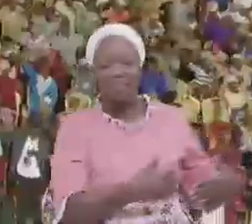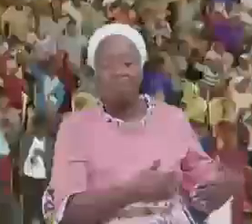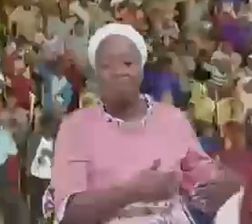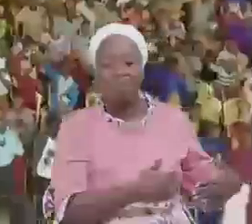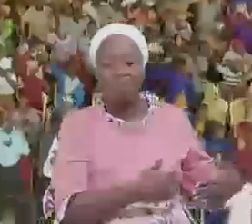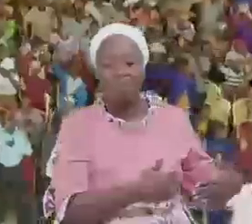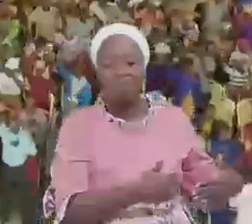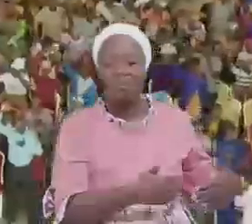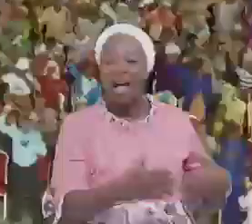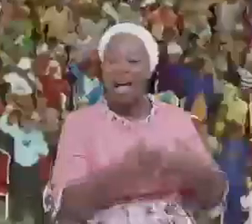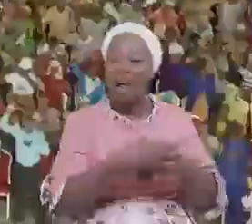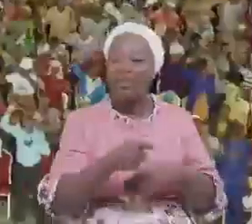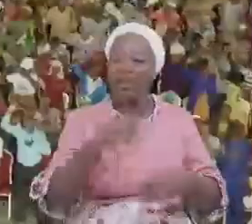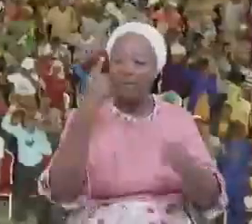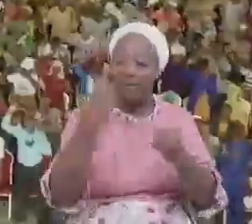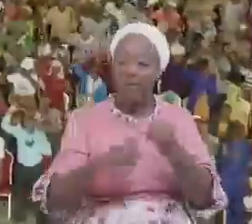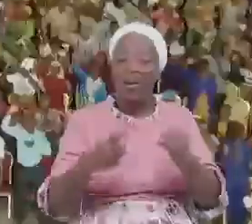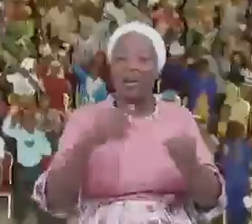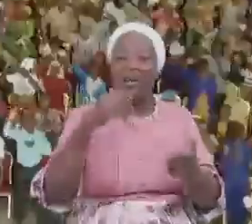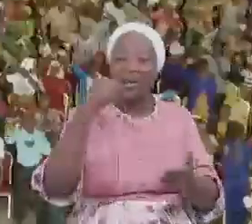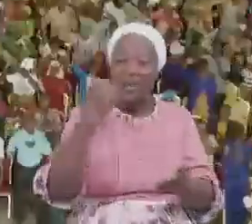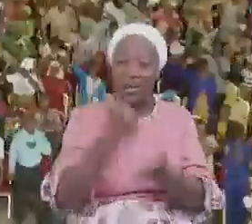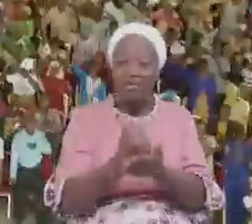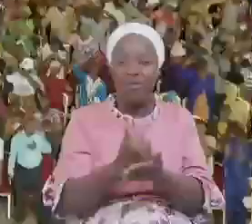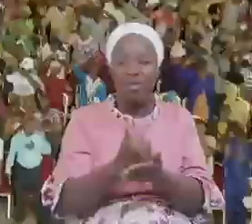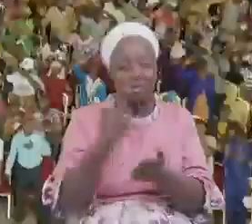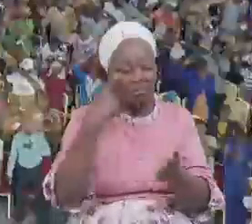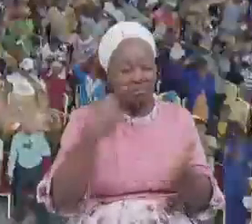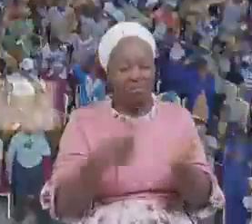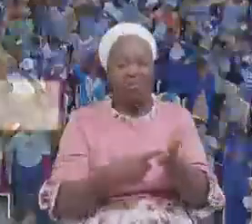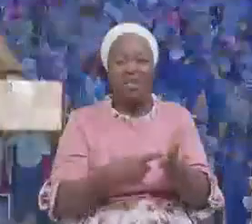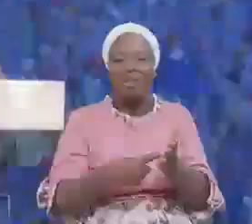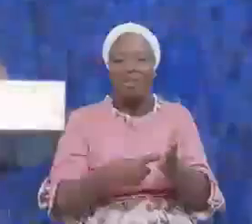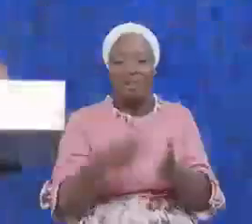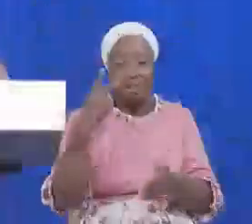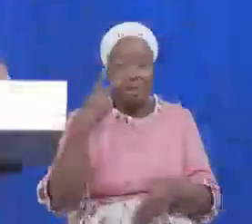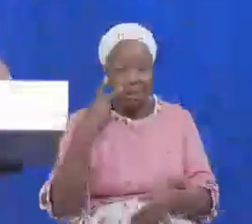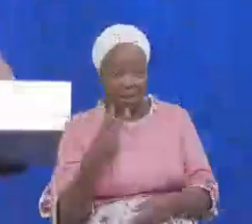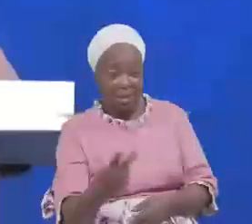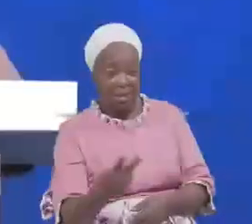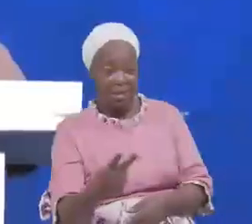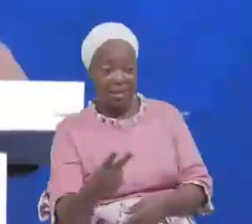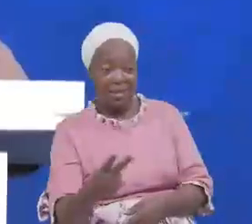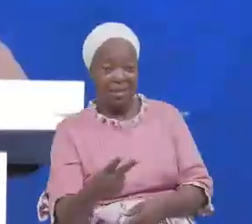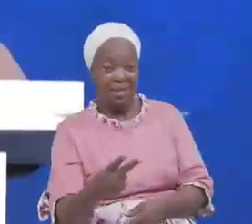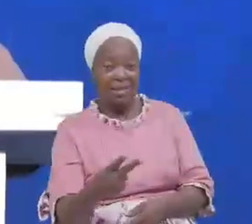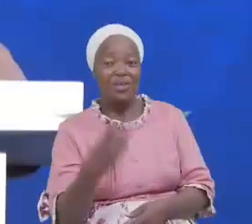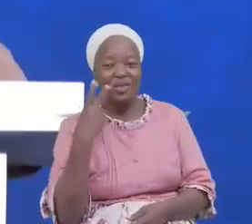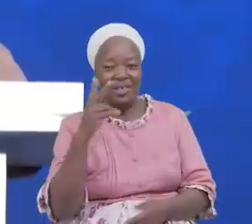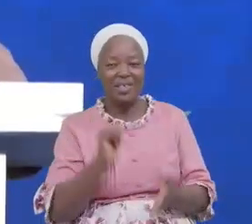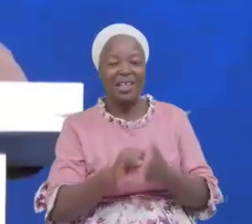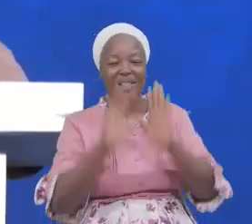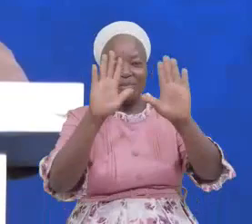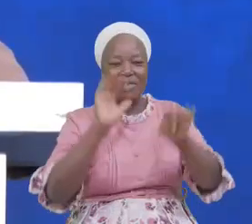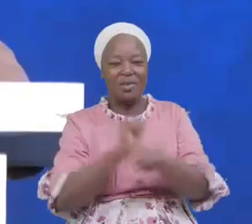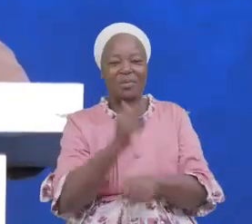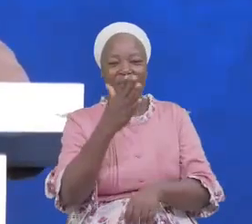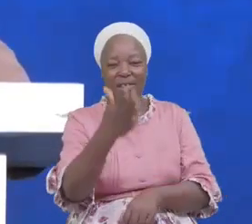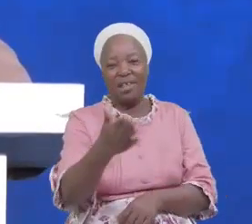After the final amen, you check up, behold, lo and behold, you see the miracle there.